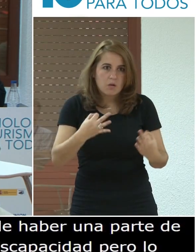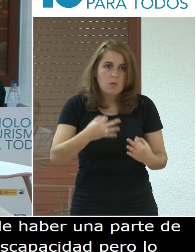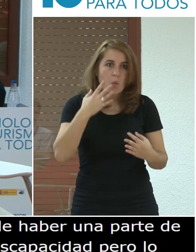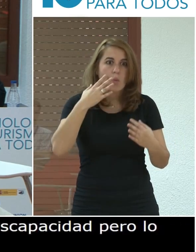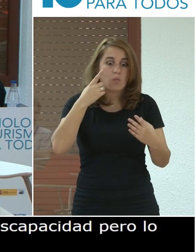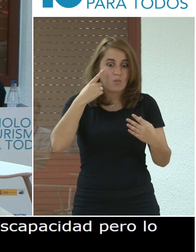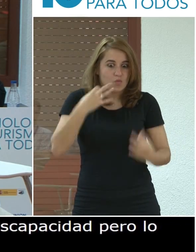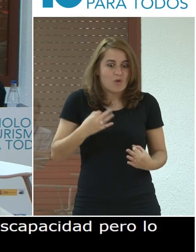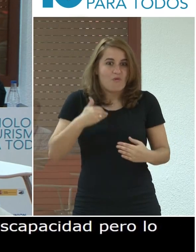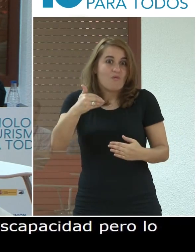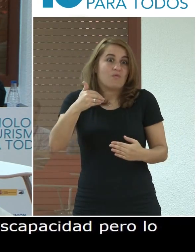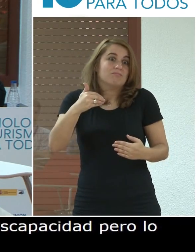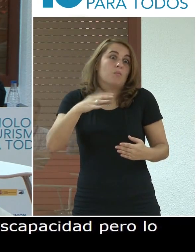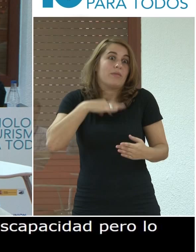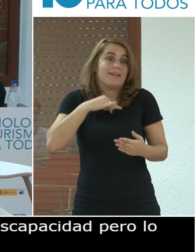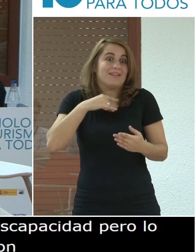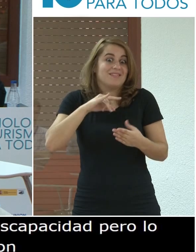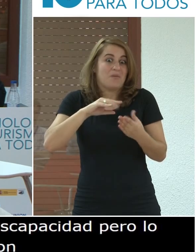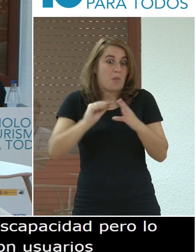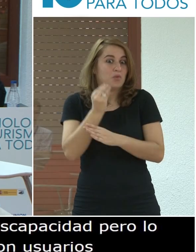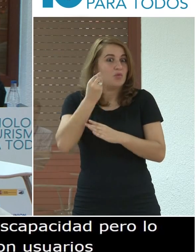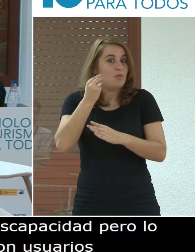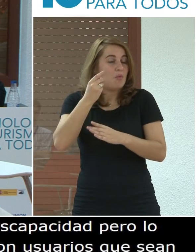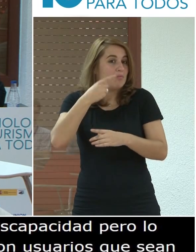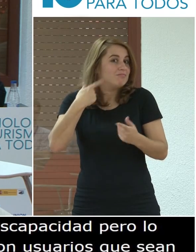of the final users.